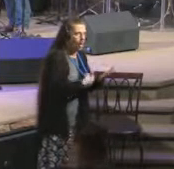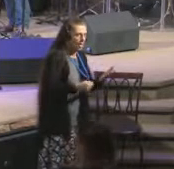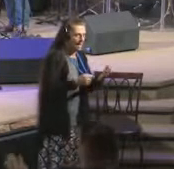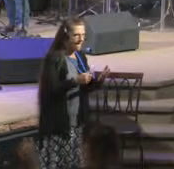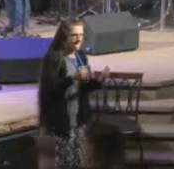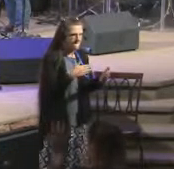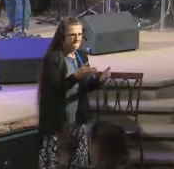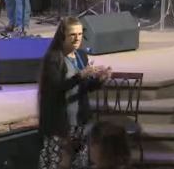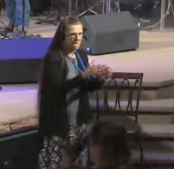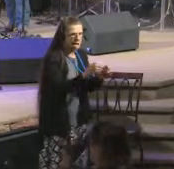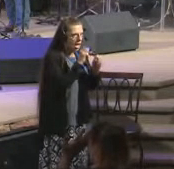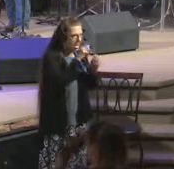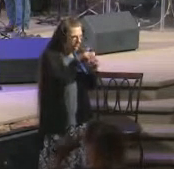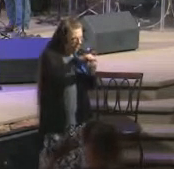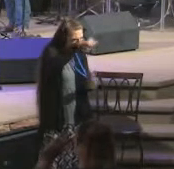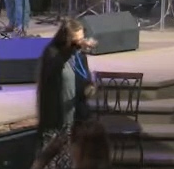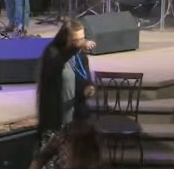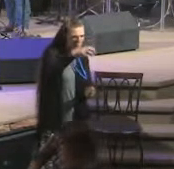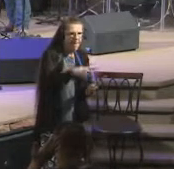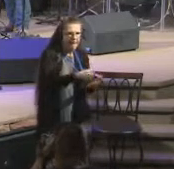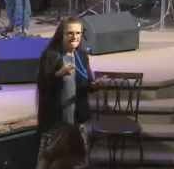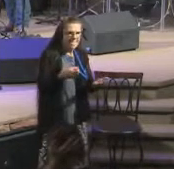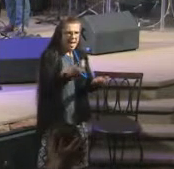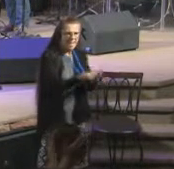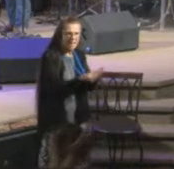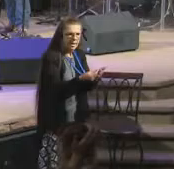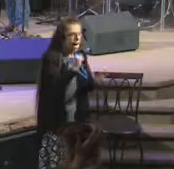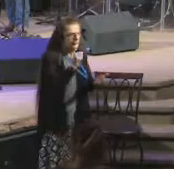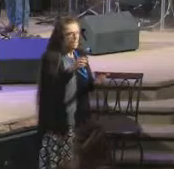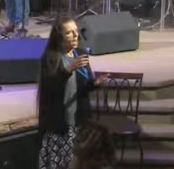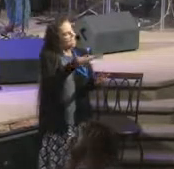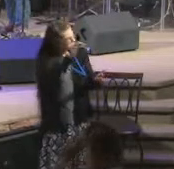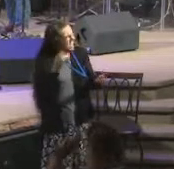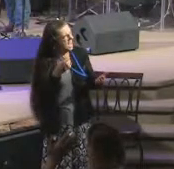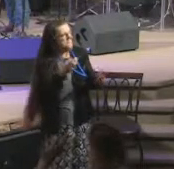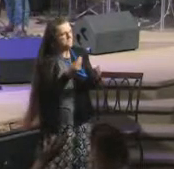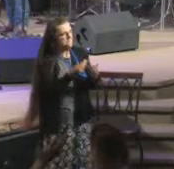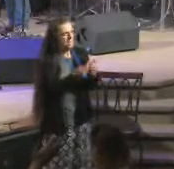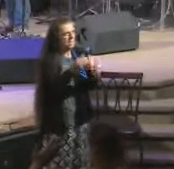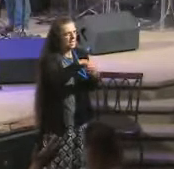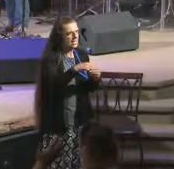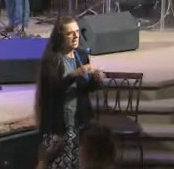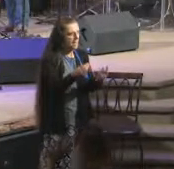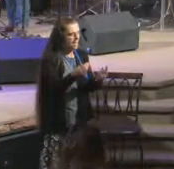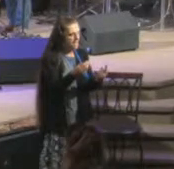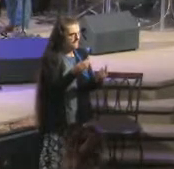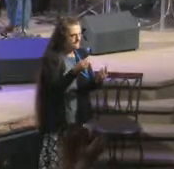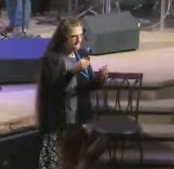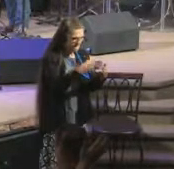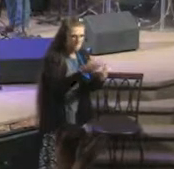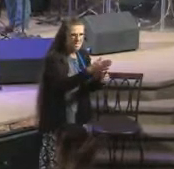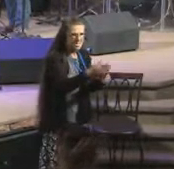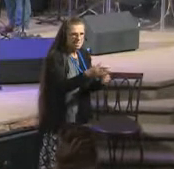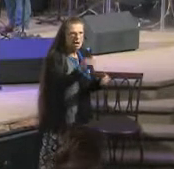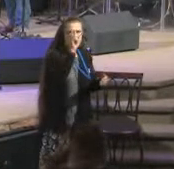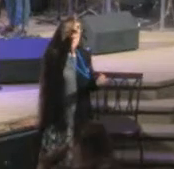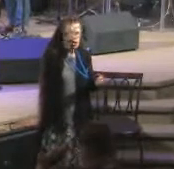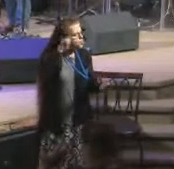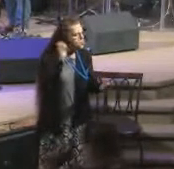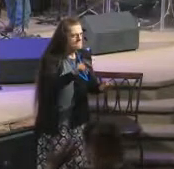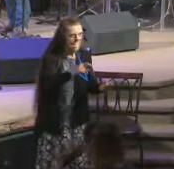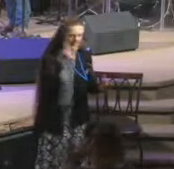his mouth and found money. But, God, I have not found money in a fish. But, Lord, You are all sufficient to meet my need, Lord